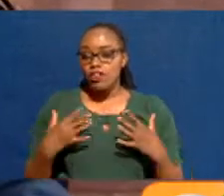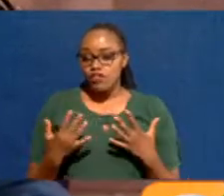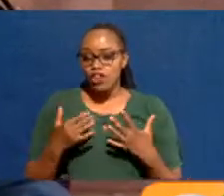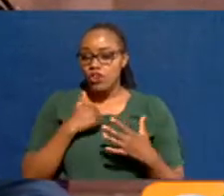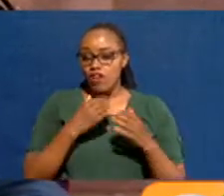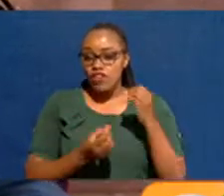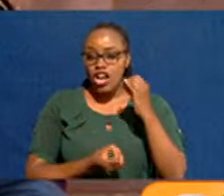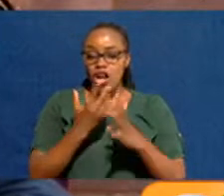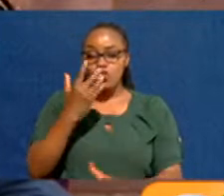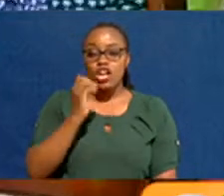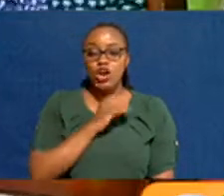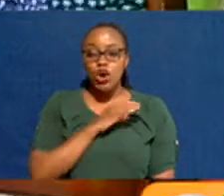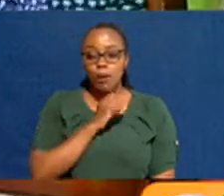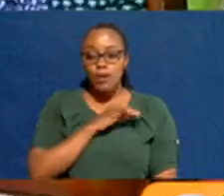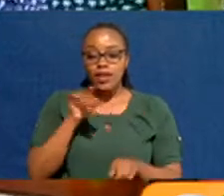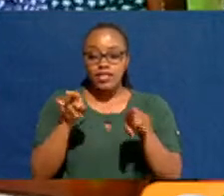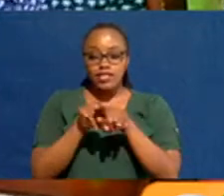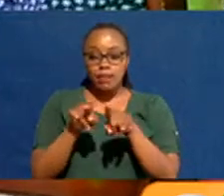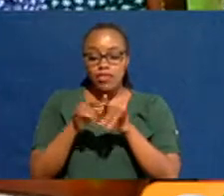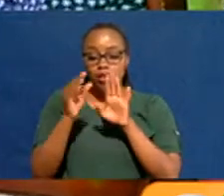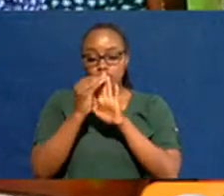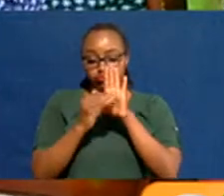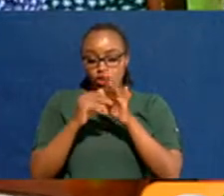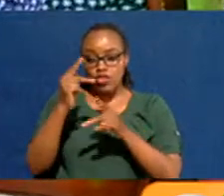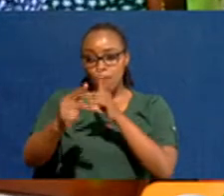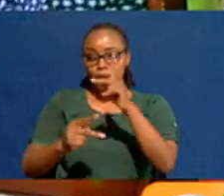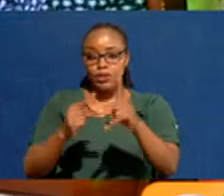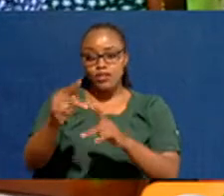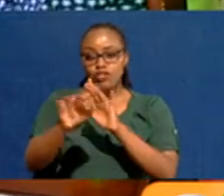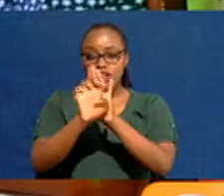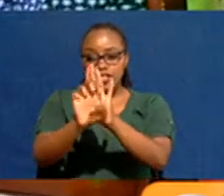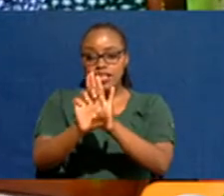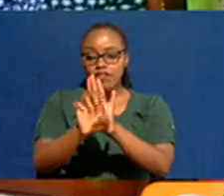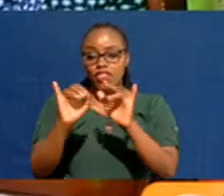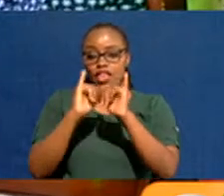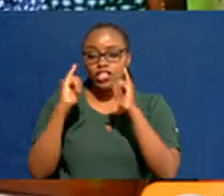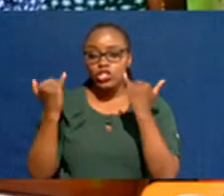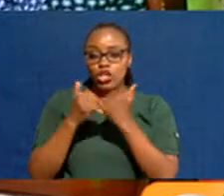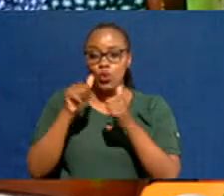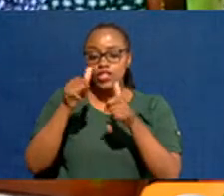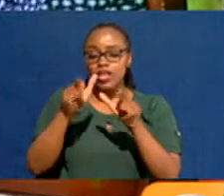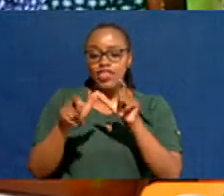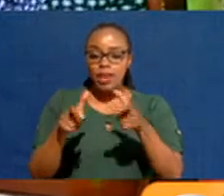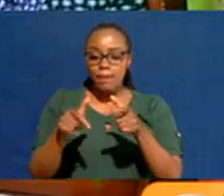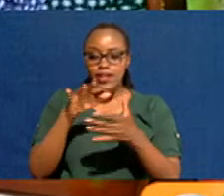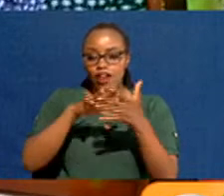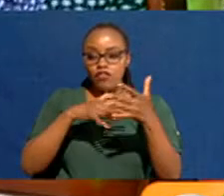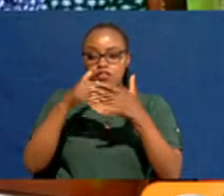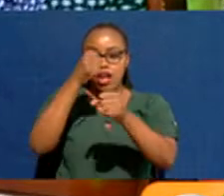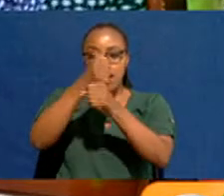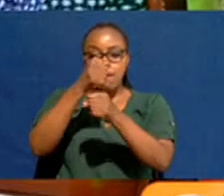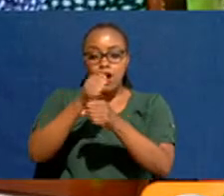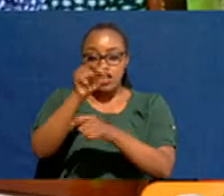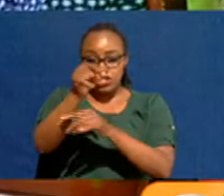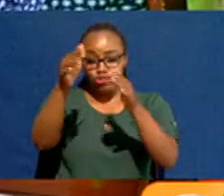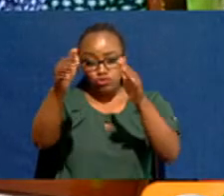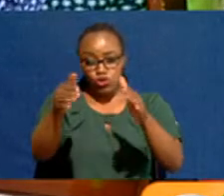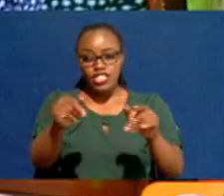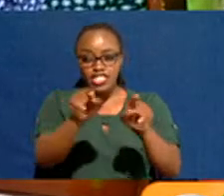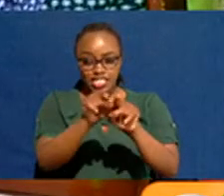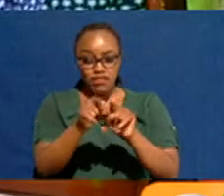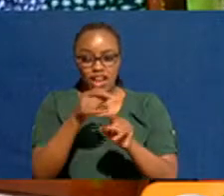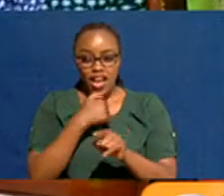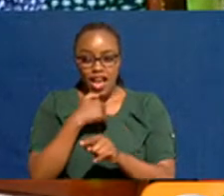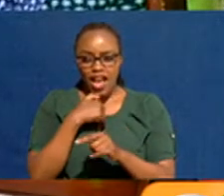lodged complaint as per the laid down procedures, for example, institutions within the media framework? I mean, you still, there is